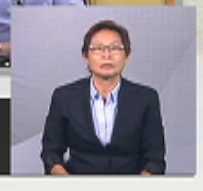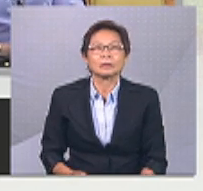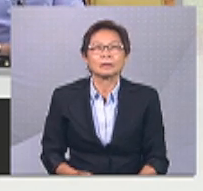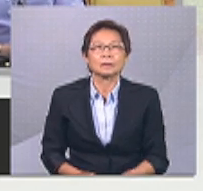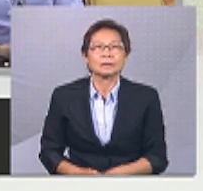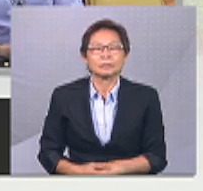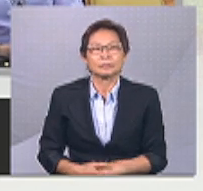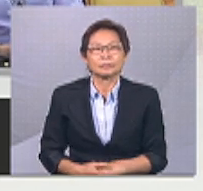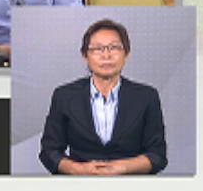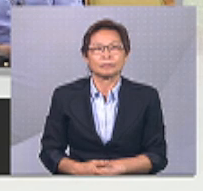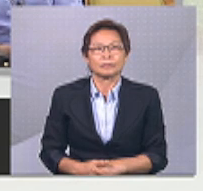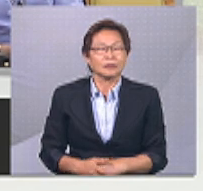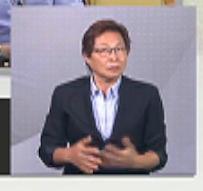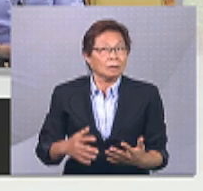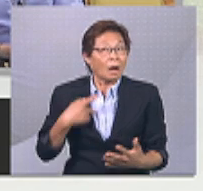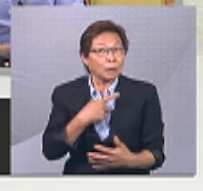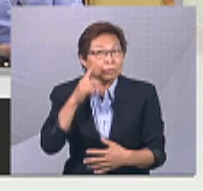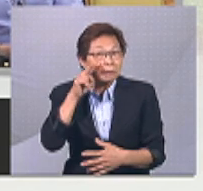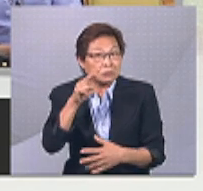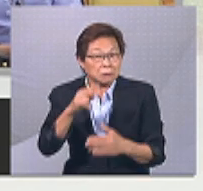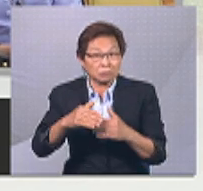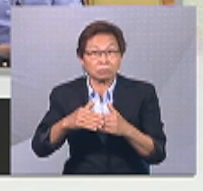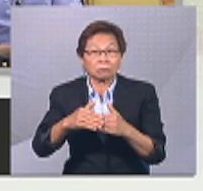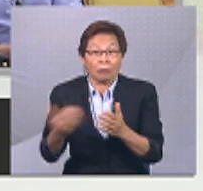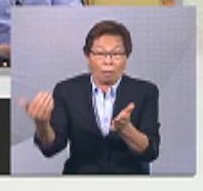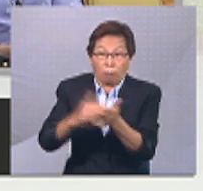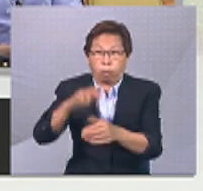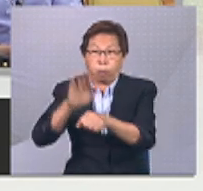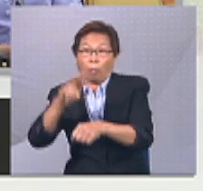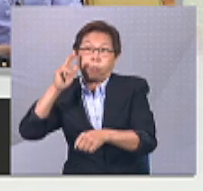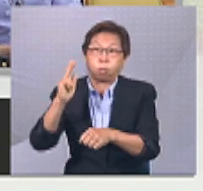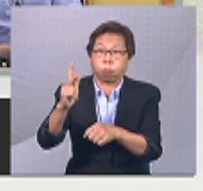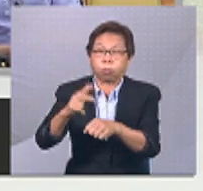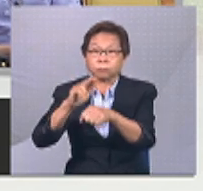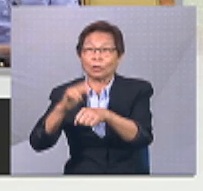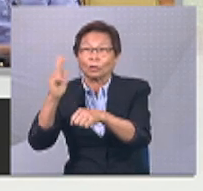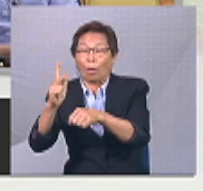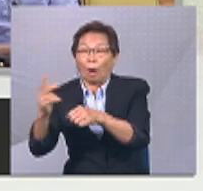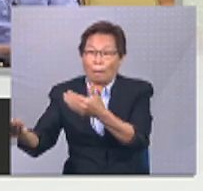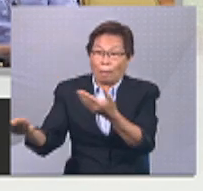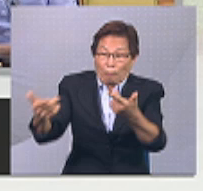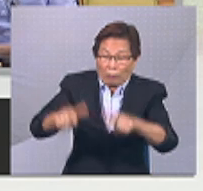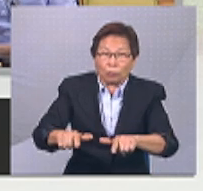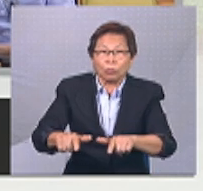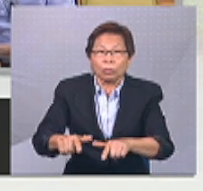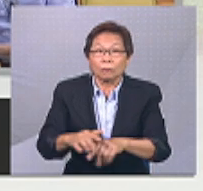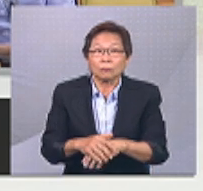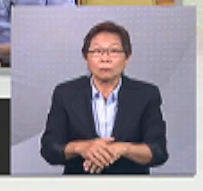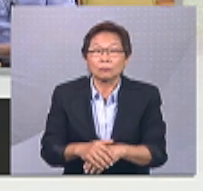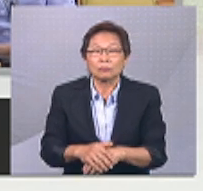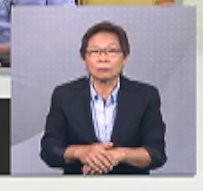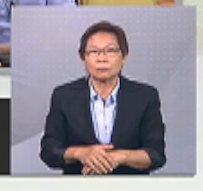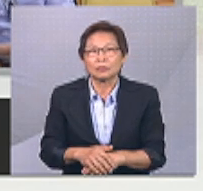see a next wave of infection? That's question number one. Question number two is, have we achieved the target capacity for daily tests,